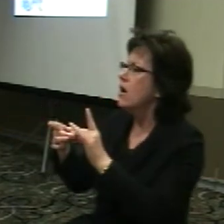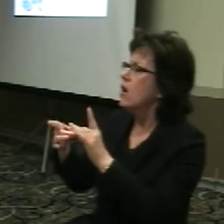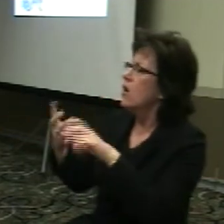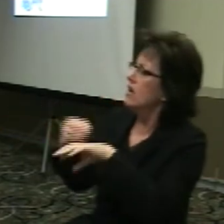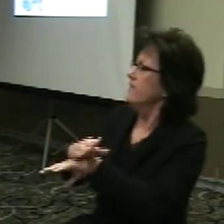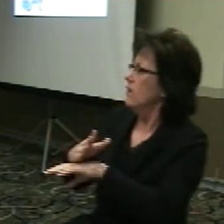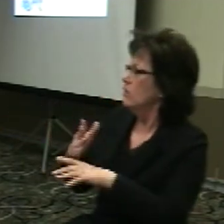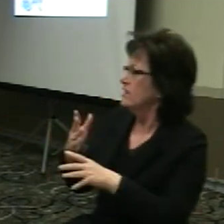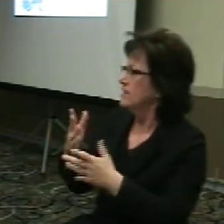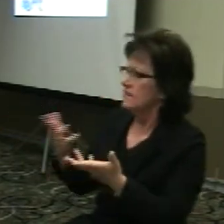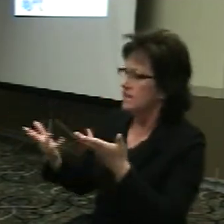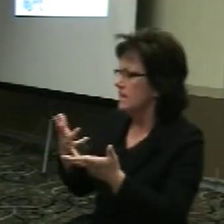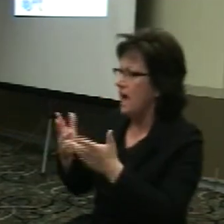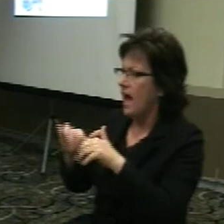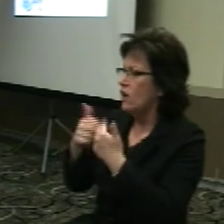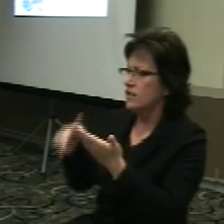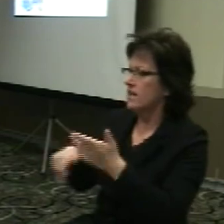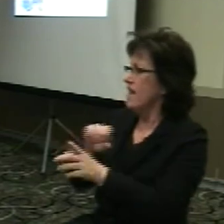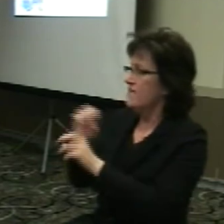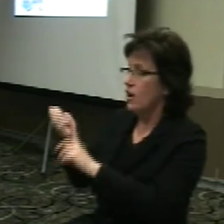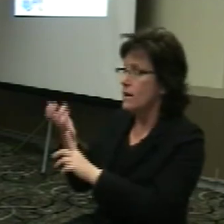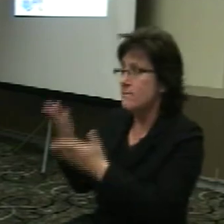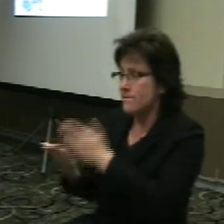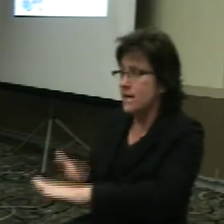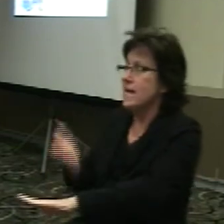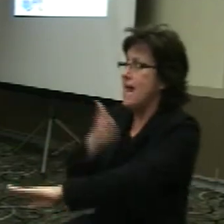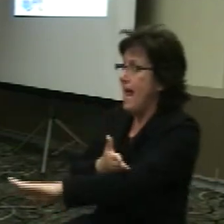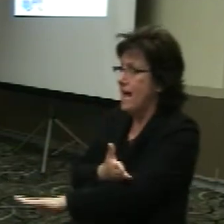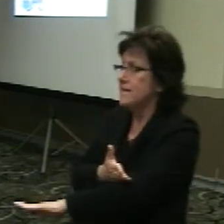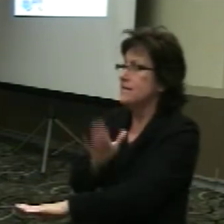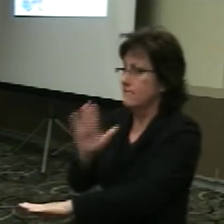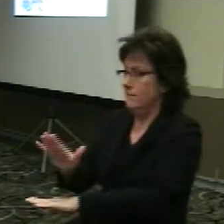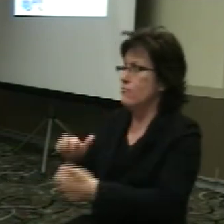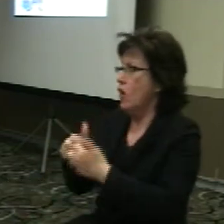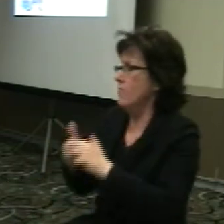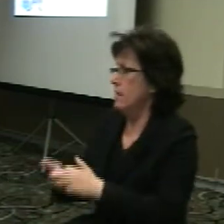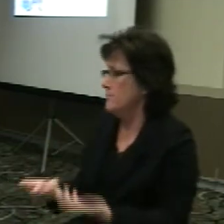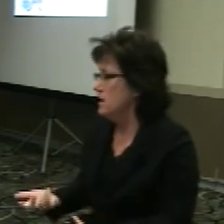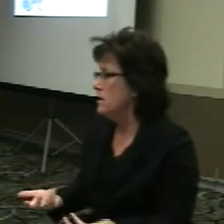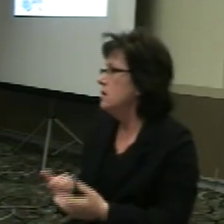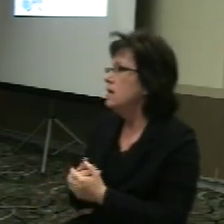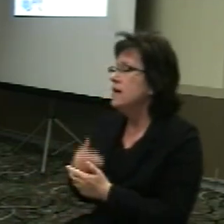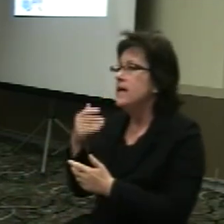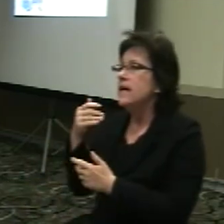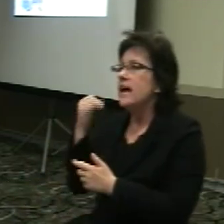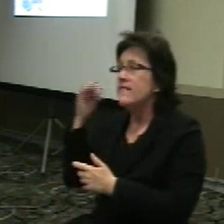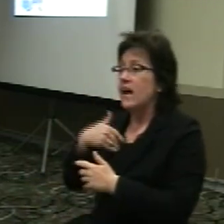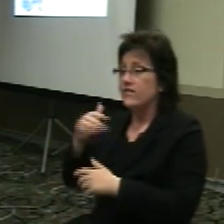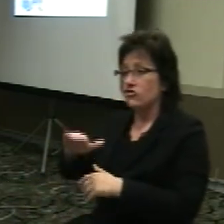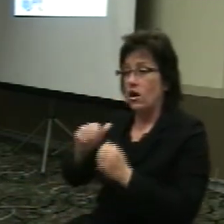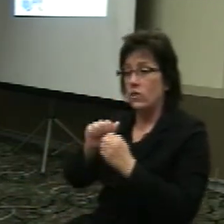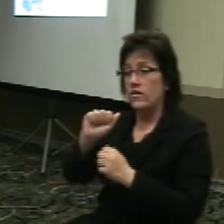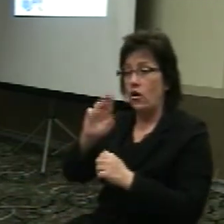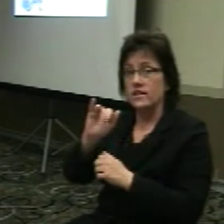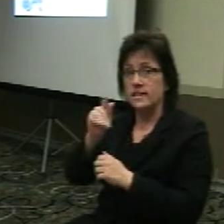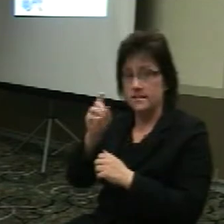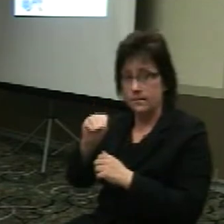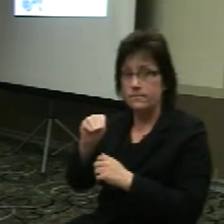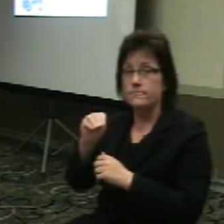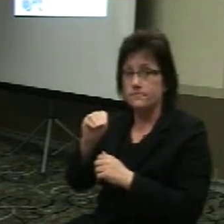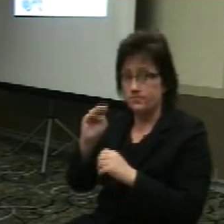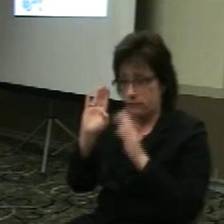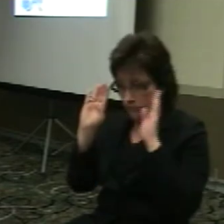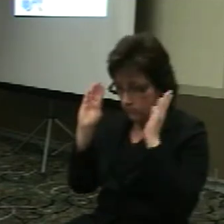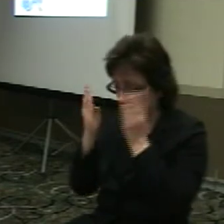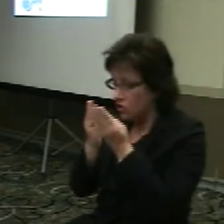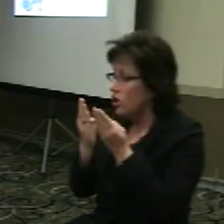in fact, does the environment in some cases enhance that? I know I use the example oftentimes. If I've got a child with autism and I'm in a classroom, because we love